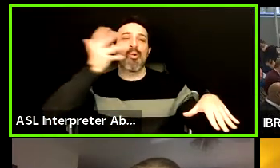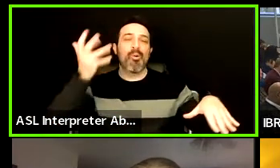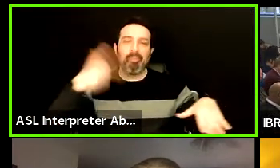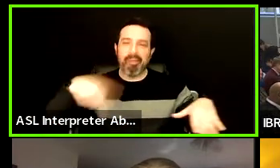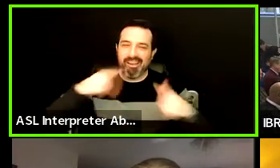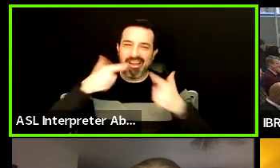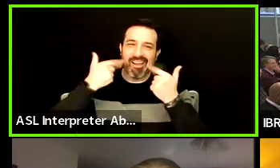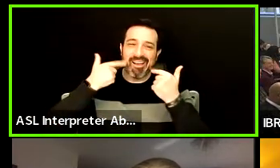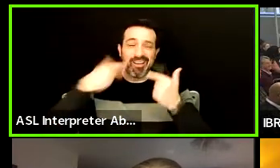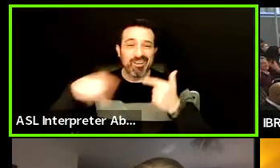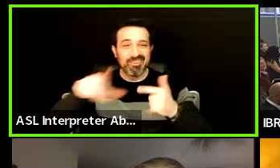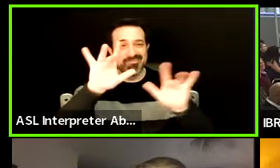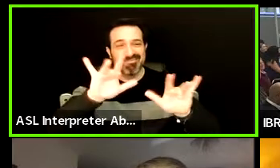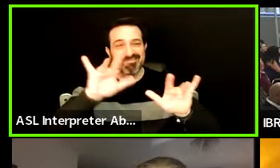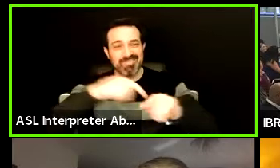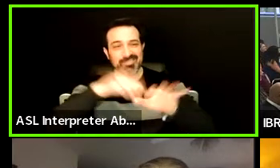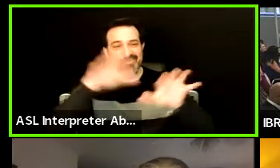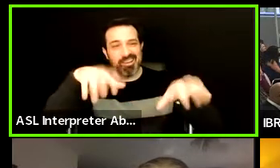y'all in the rain.